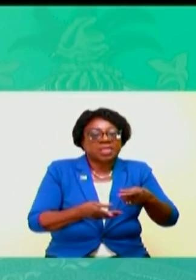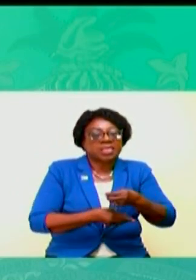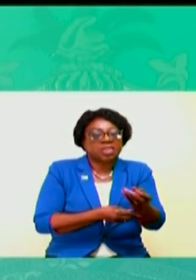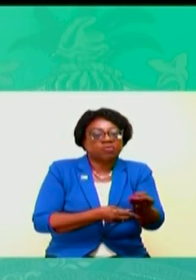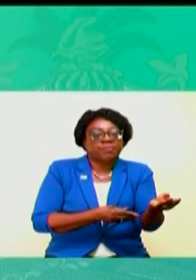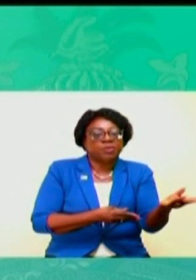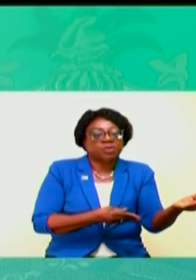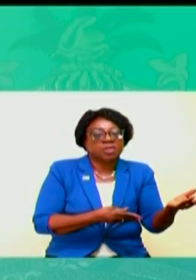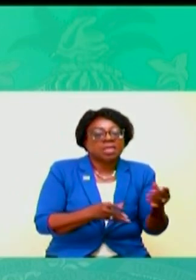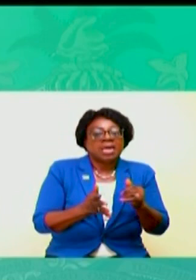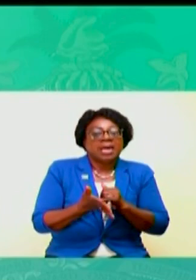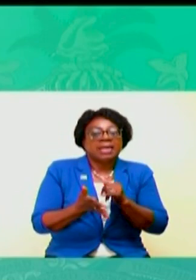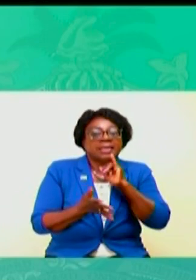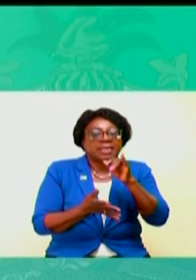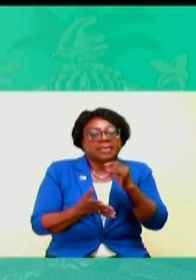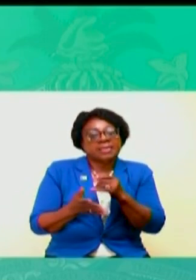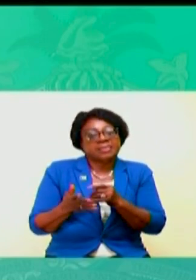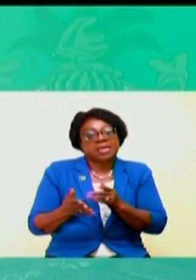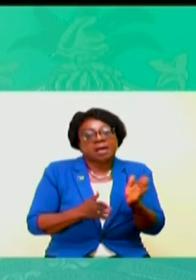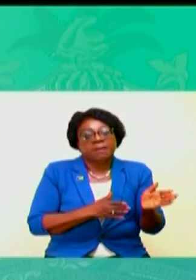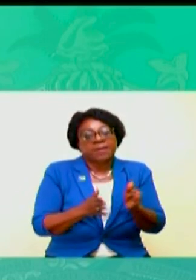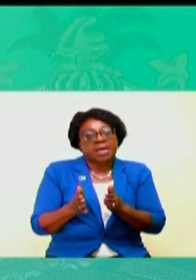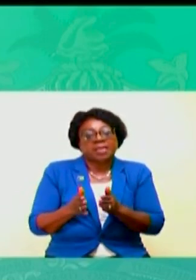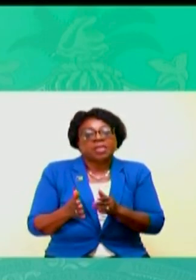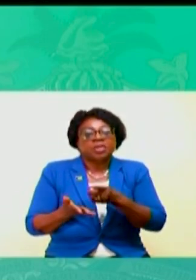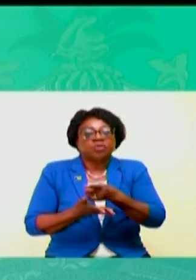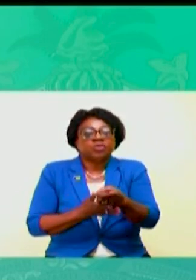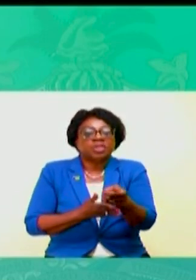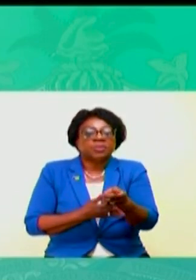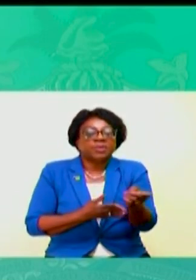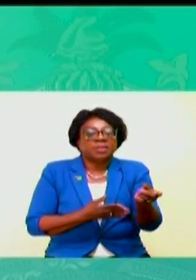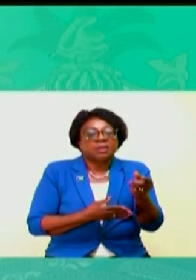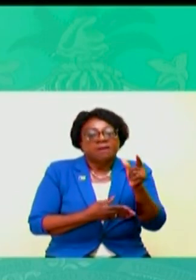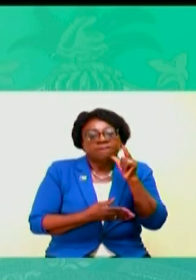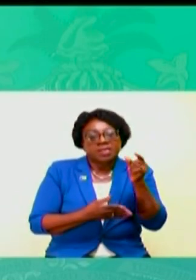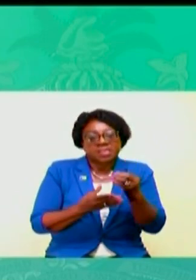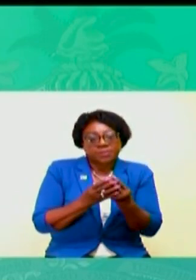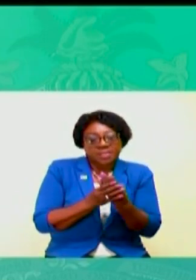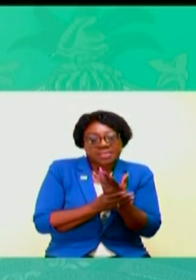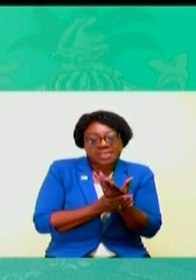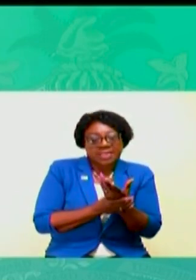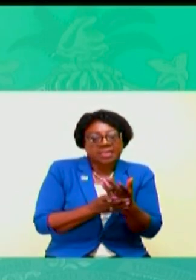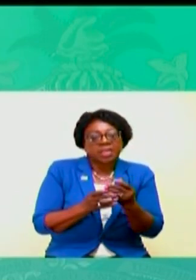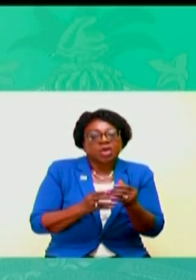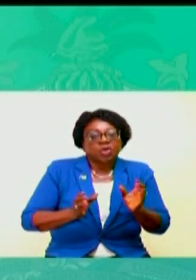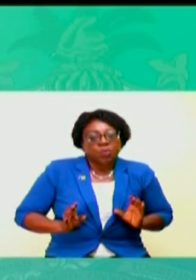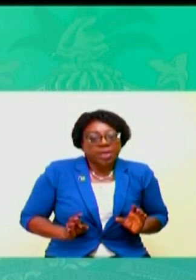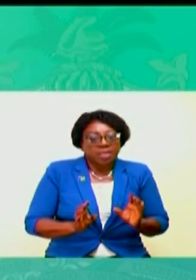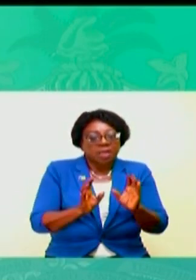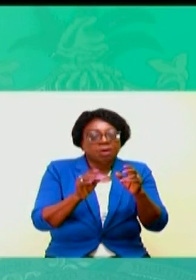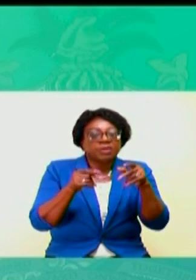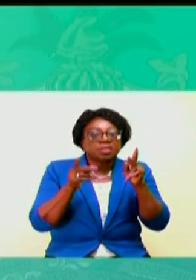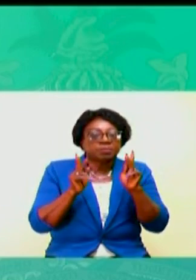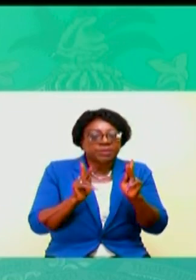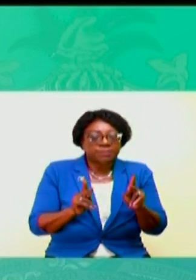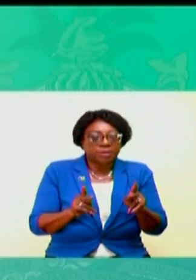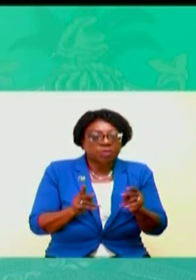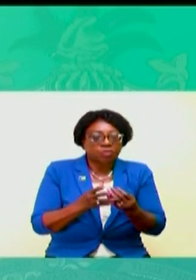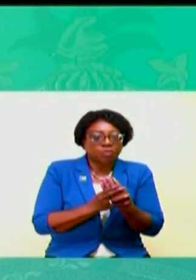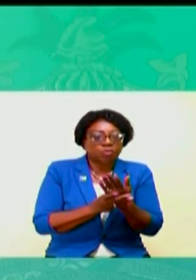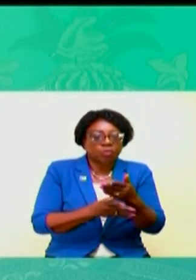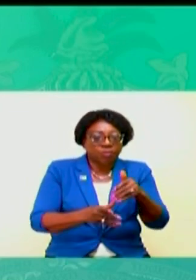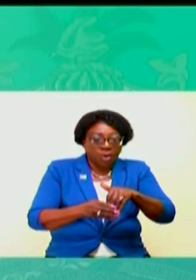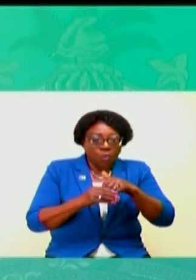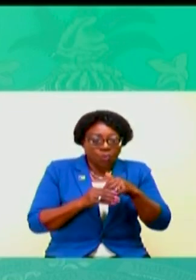is our anticipation that we will begin to distribute vegetable seedlings to encourage people to grow nutritional food. Mr.